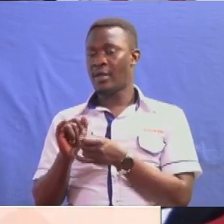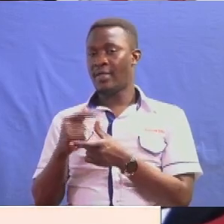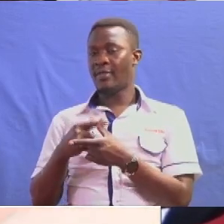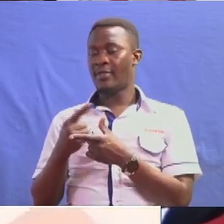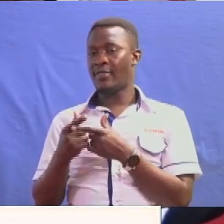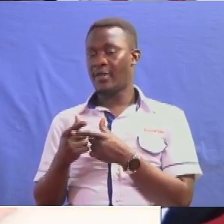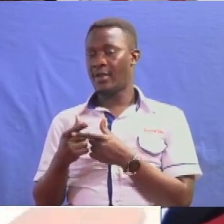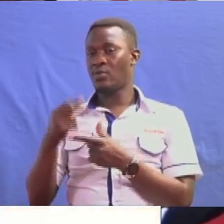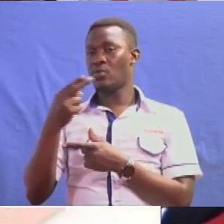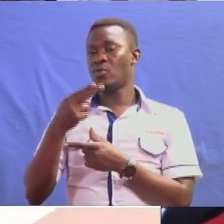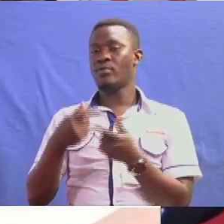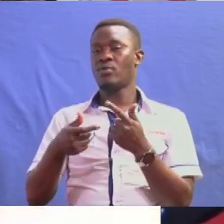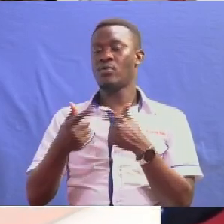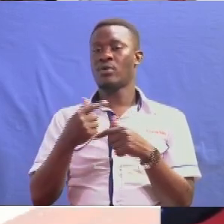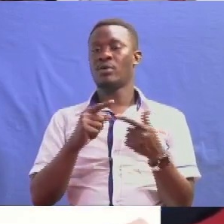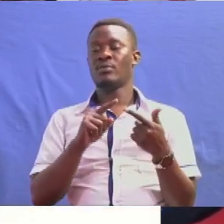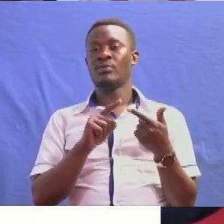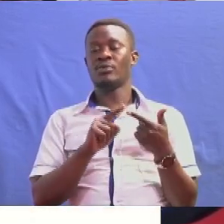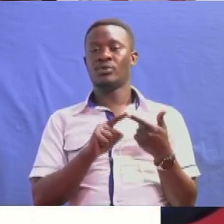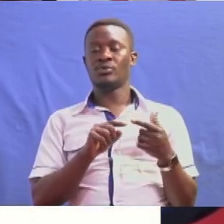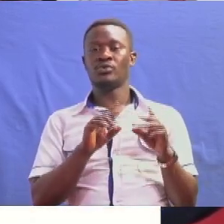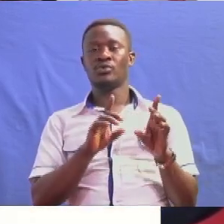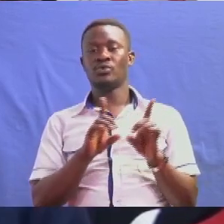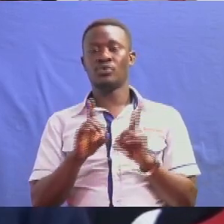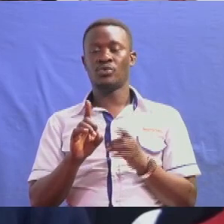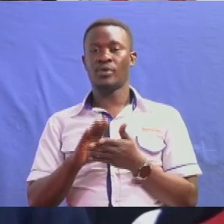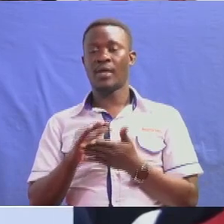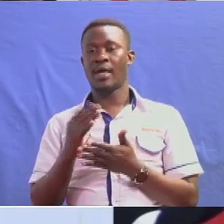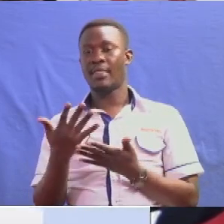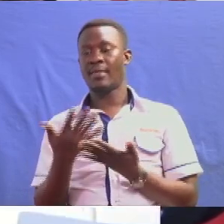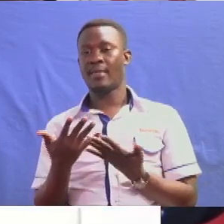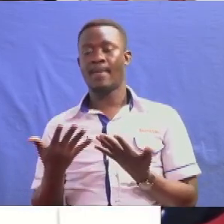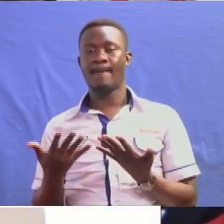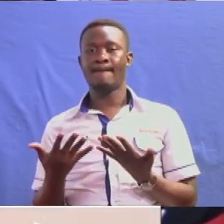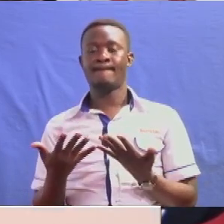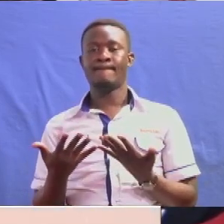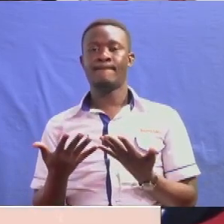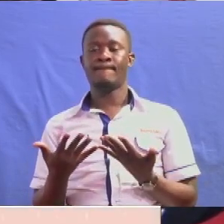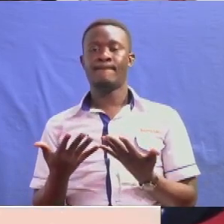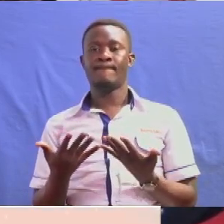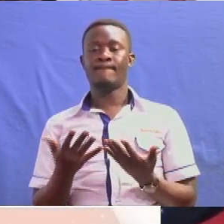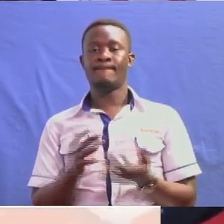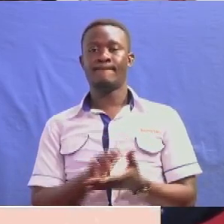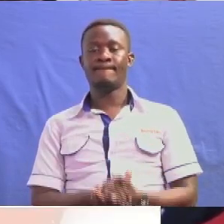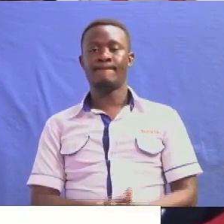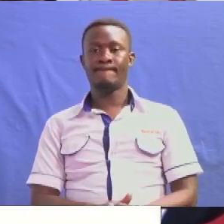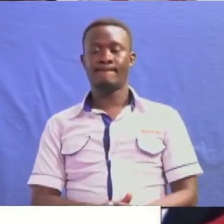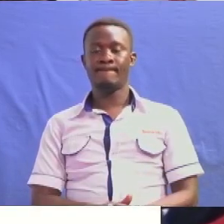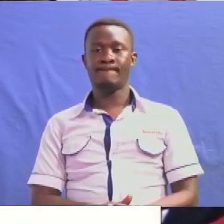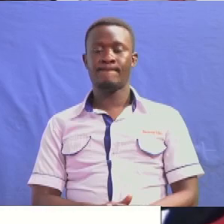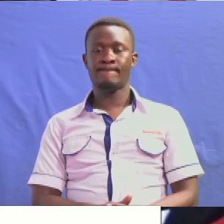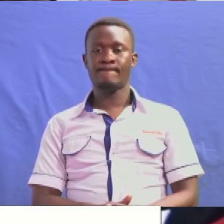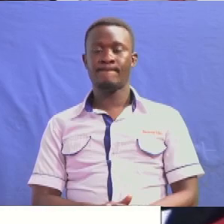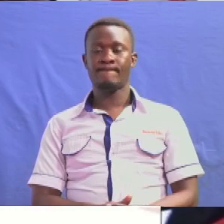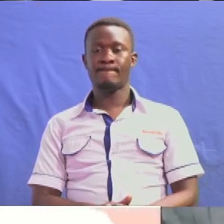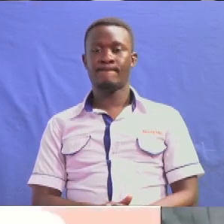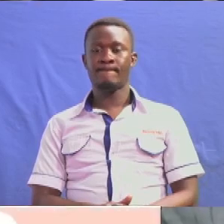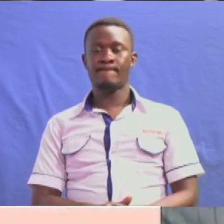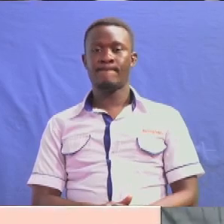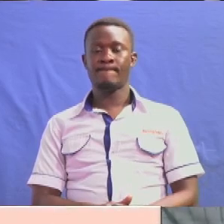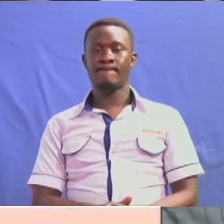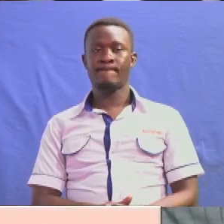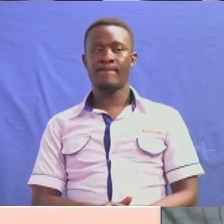Huduma will come to do the rest of the necessary, you know, equipping of the